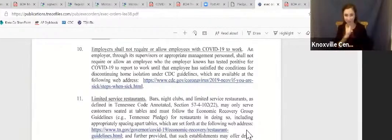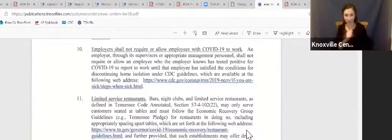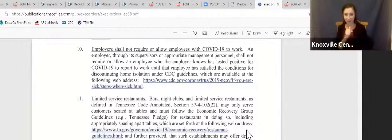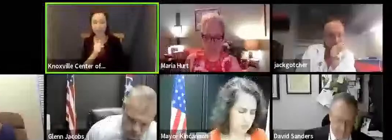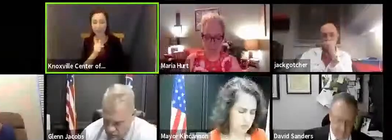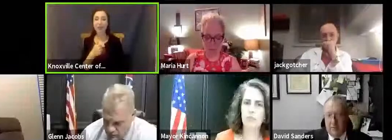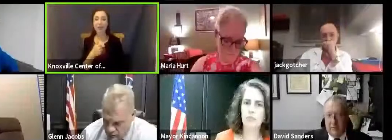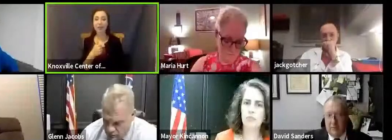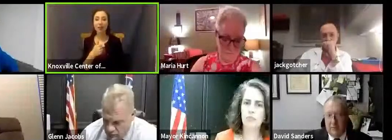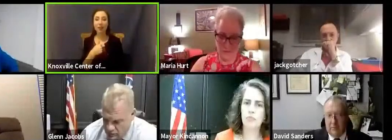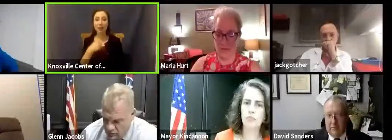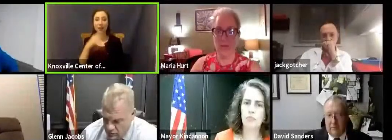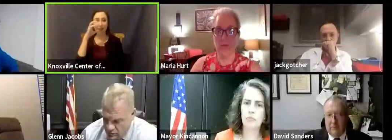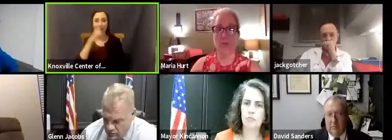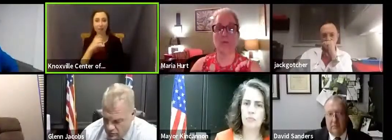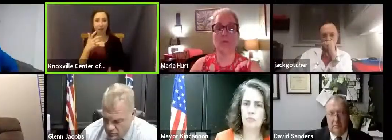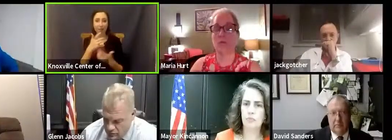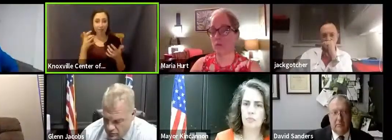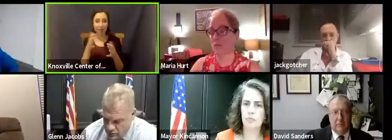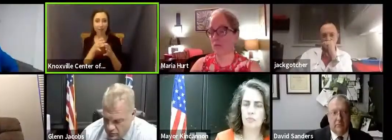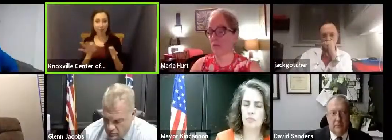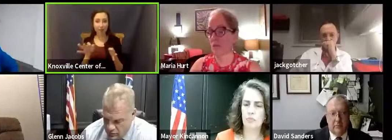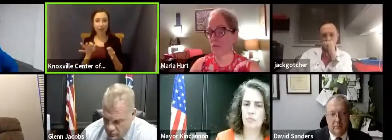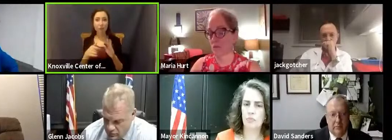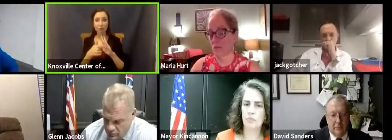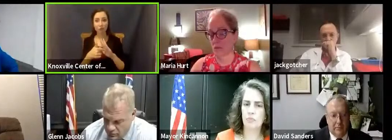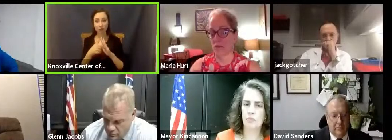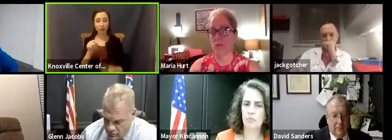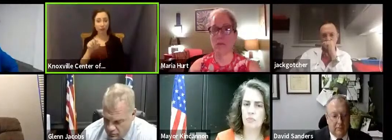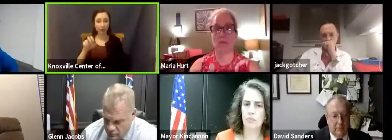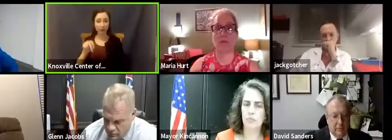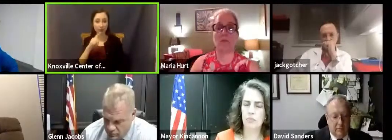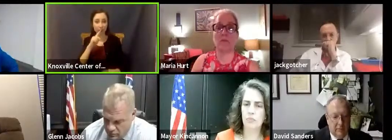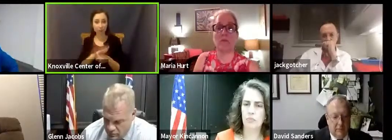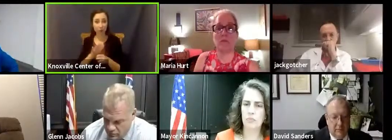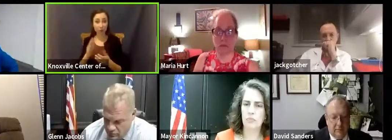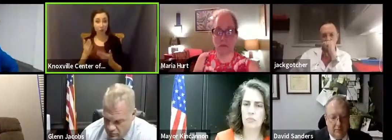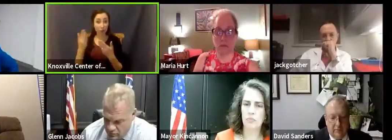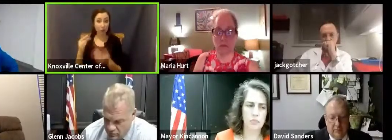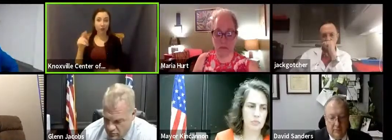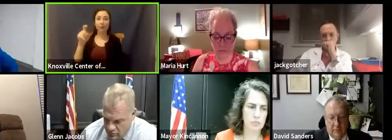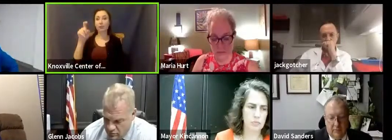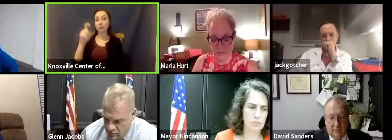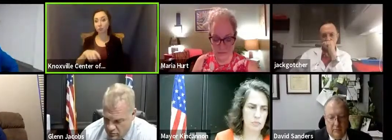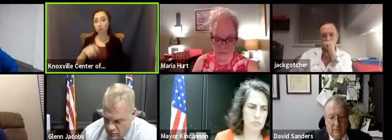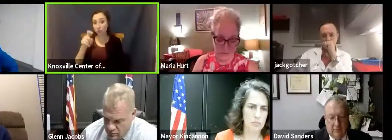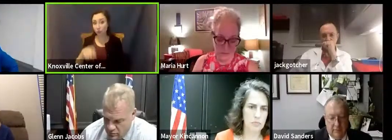that a lot of the language, for example, in the Tennessee Pledge is recommend, should.